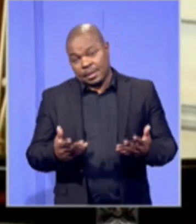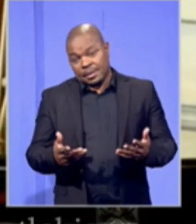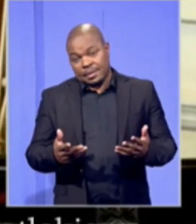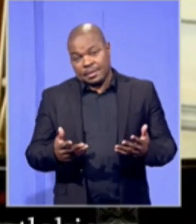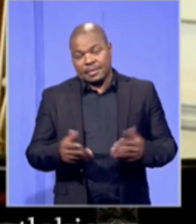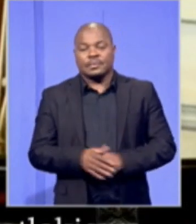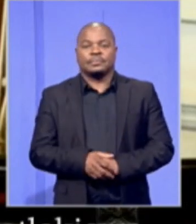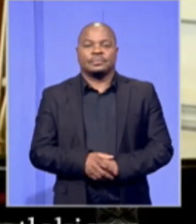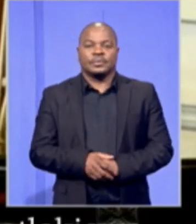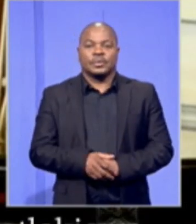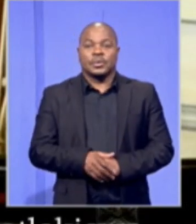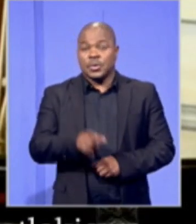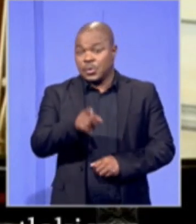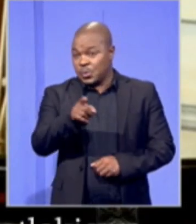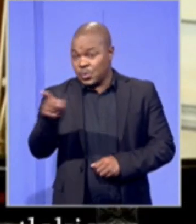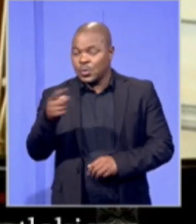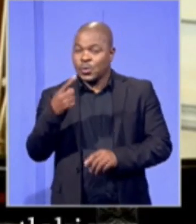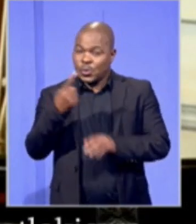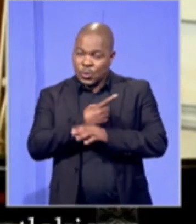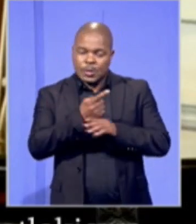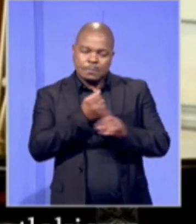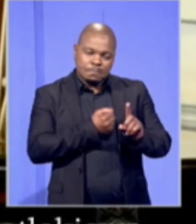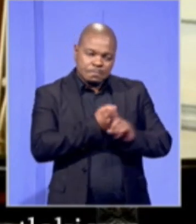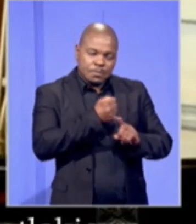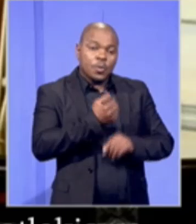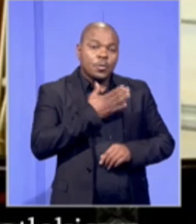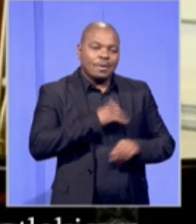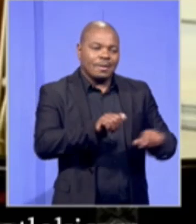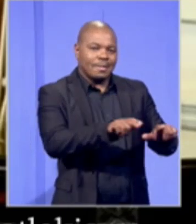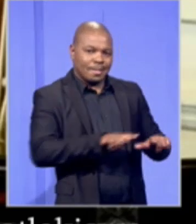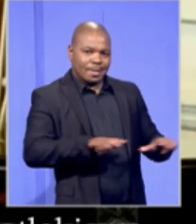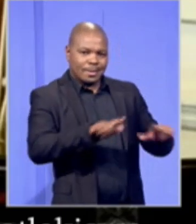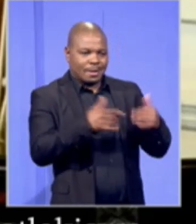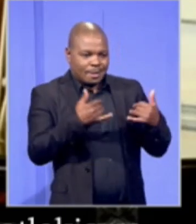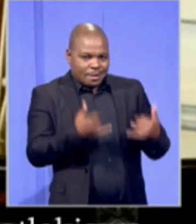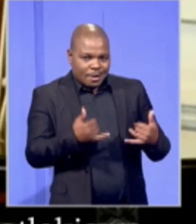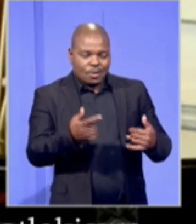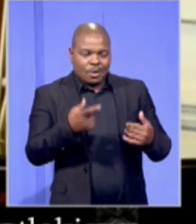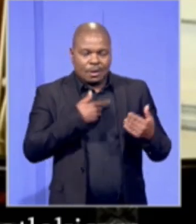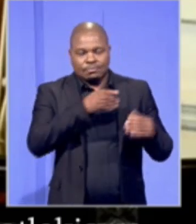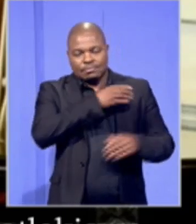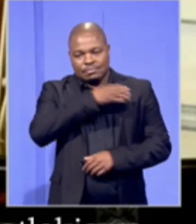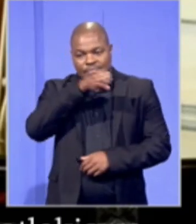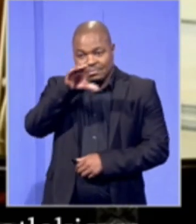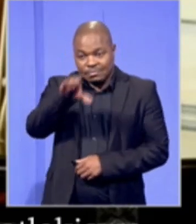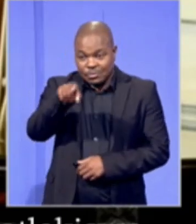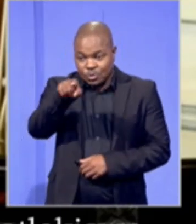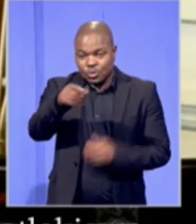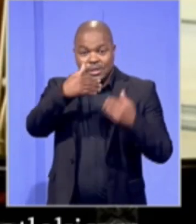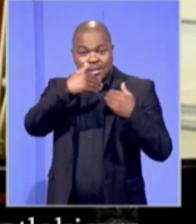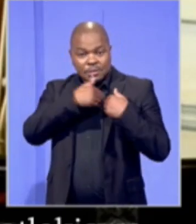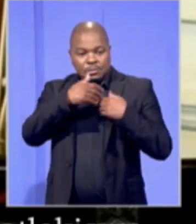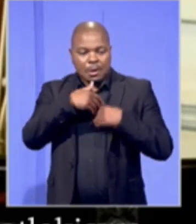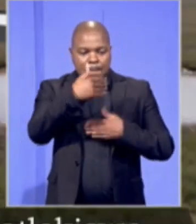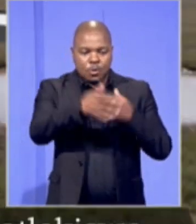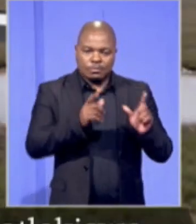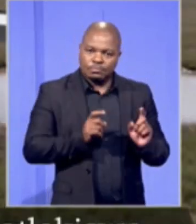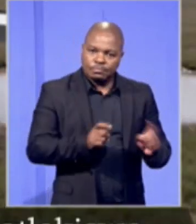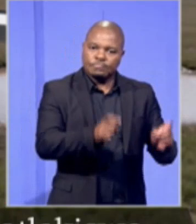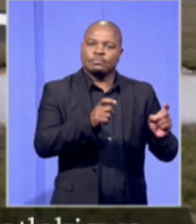You have always advocated for land, and now I'm giving you this responsibility. Speed up the